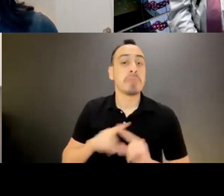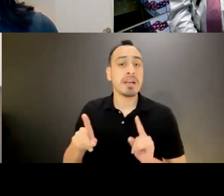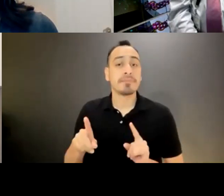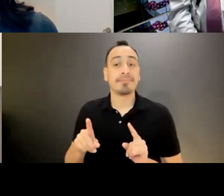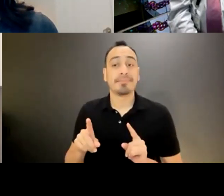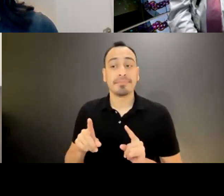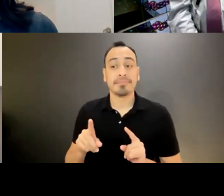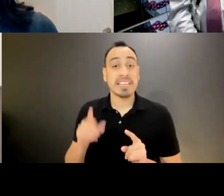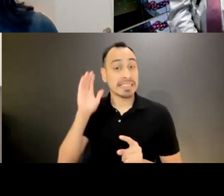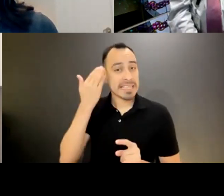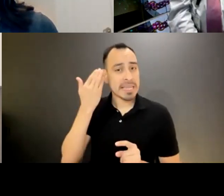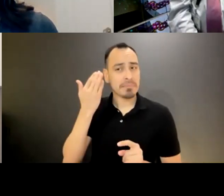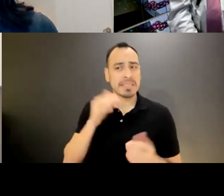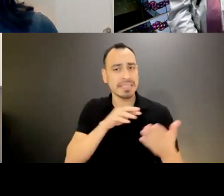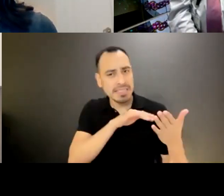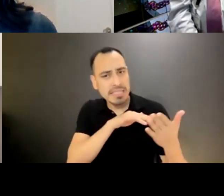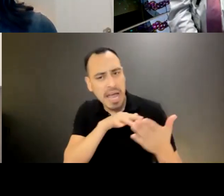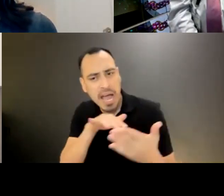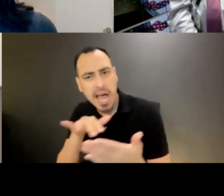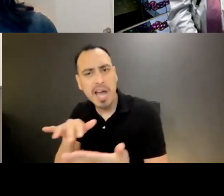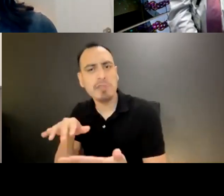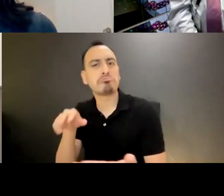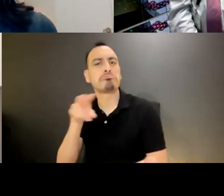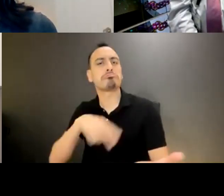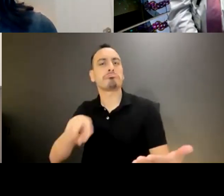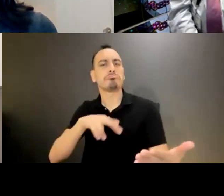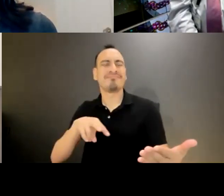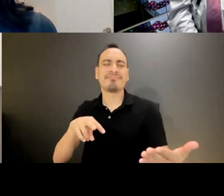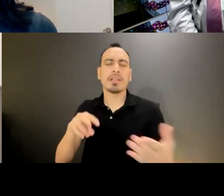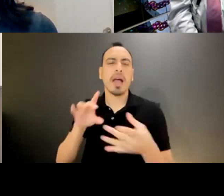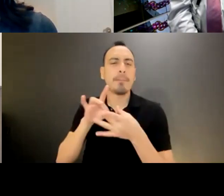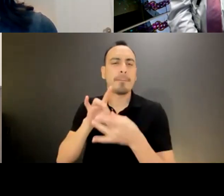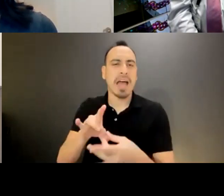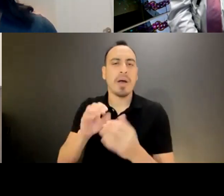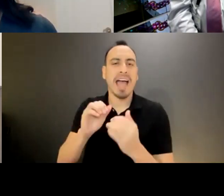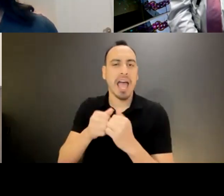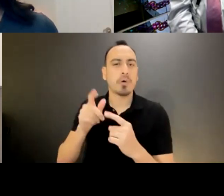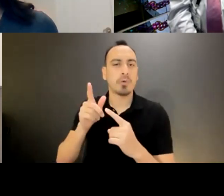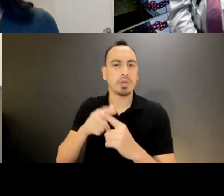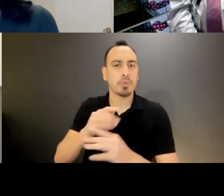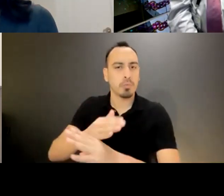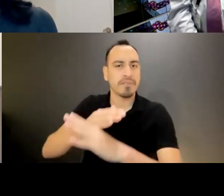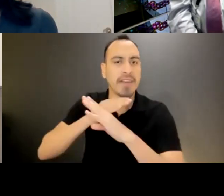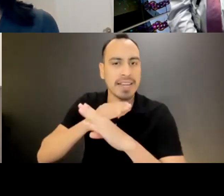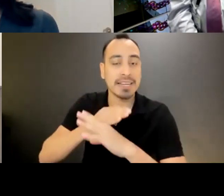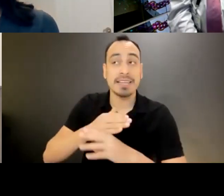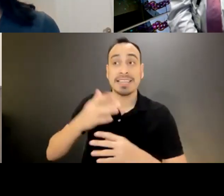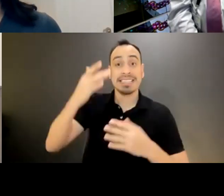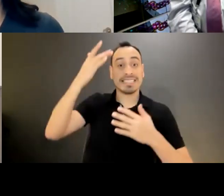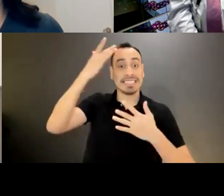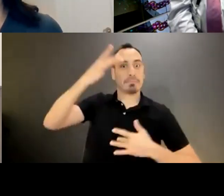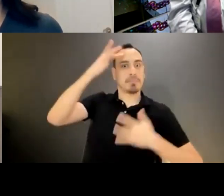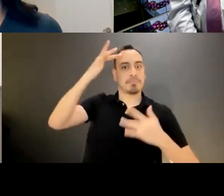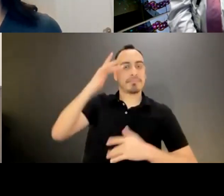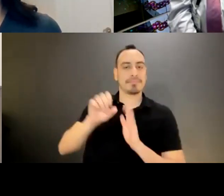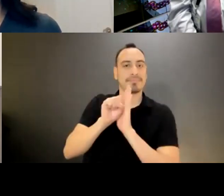are involved particularly in preventing symptomatic disease. So if somebody comes in with